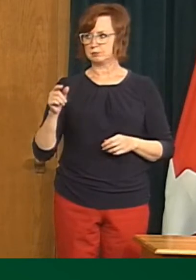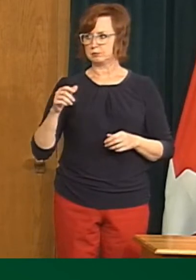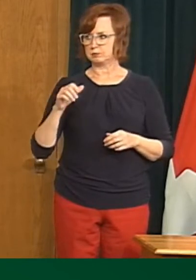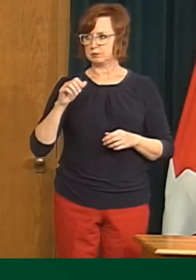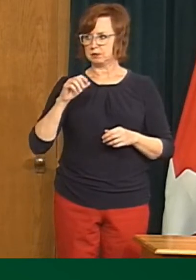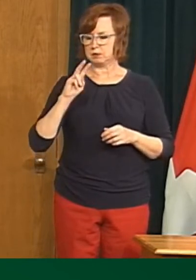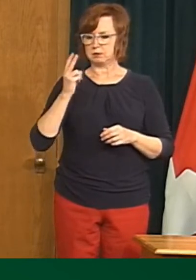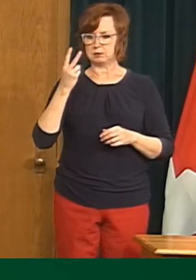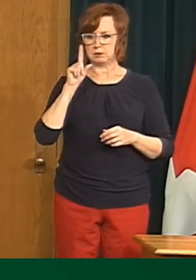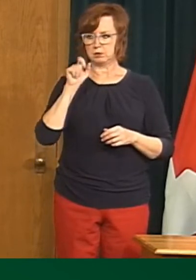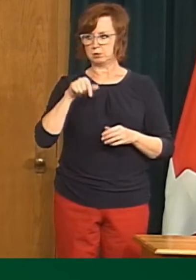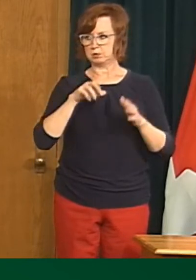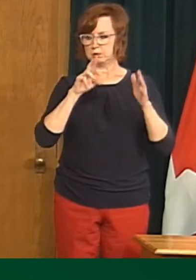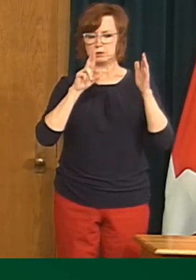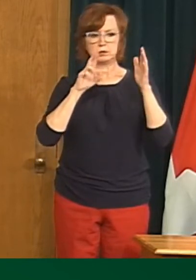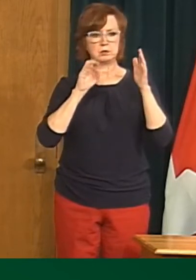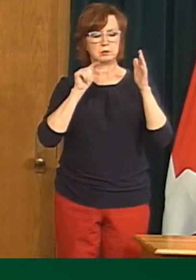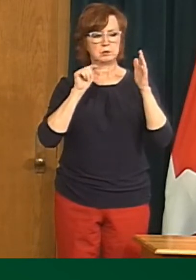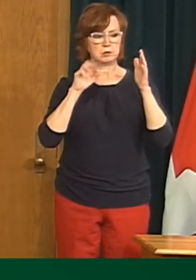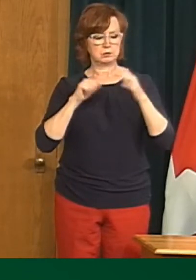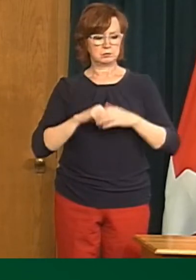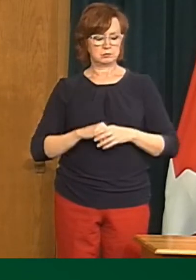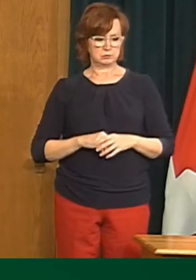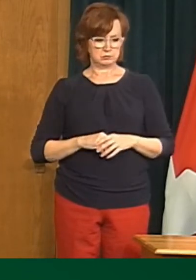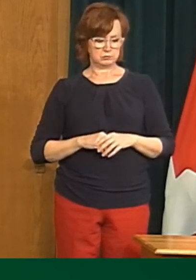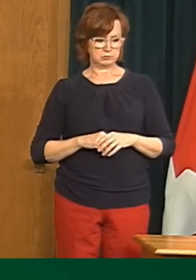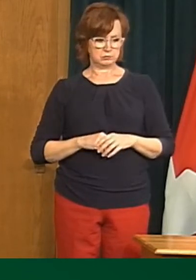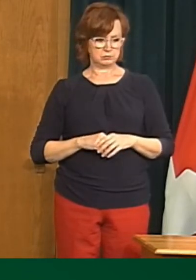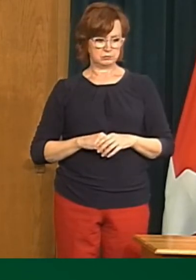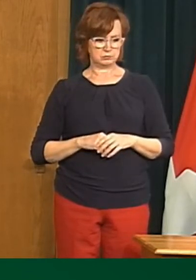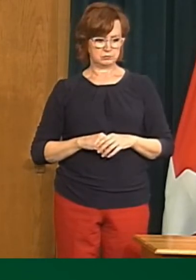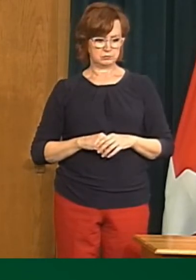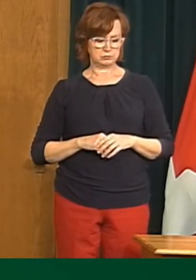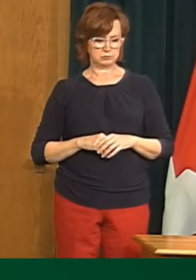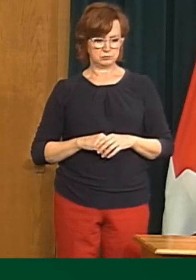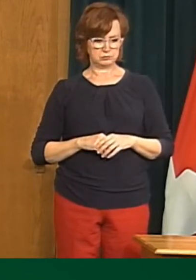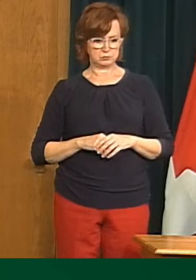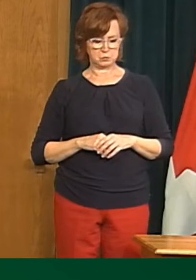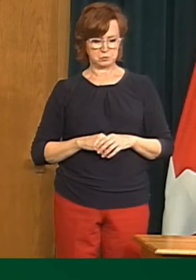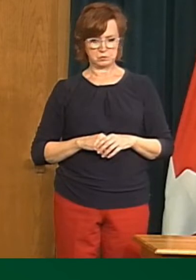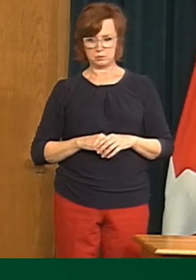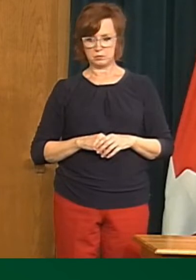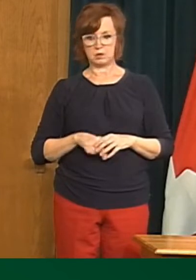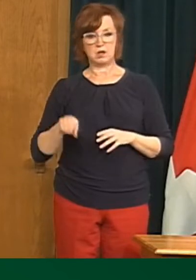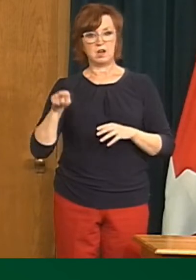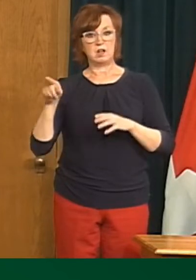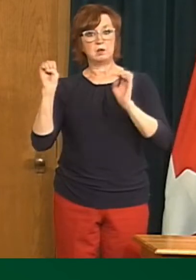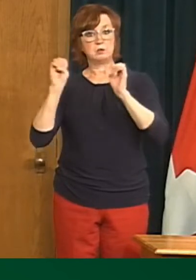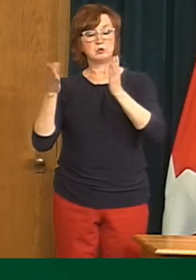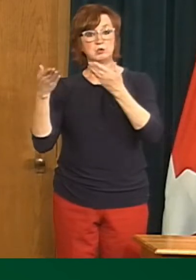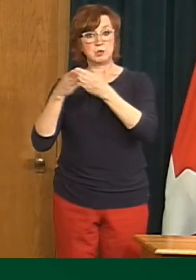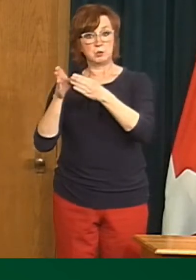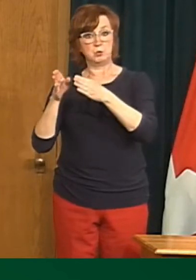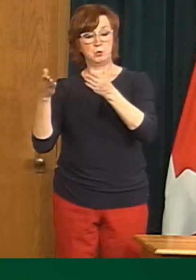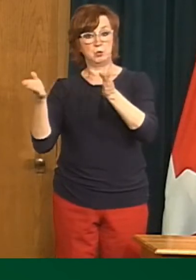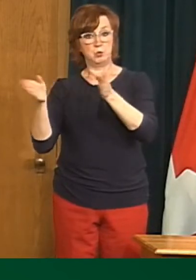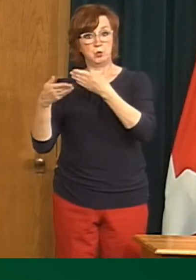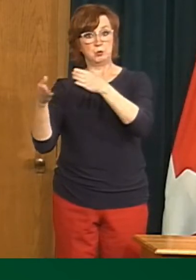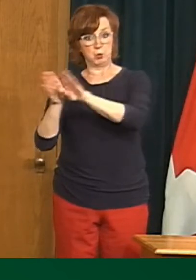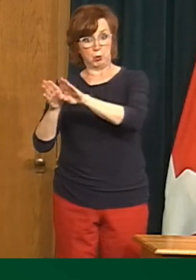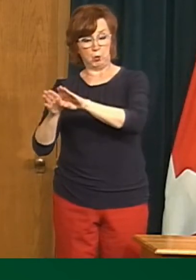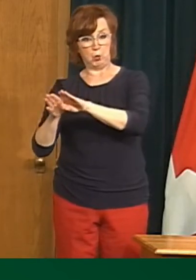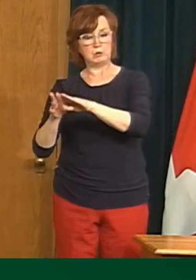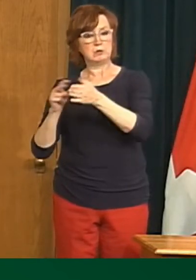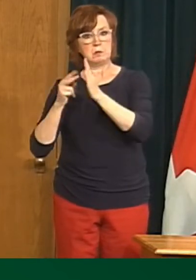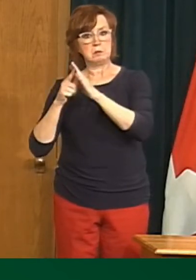Follow-up, Roberta? Have we seen any changes in demand for emergency rooms and what would be the hospitals that they would be having to travel to? Have